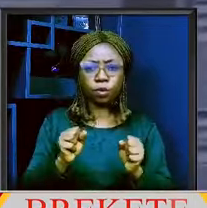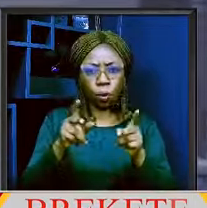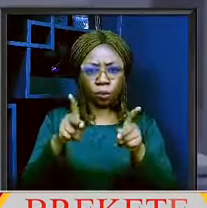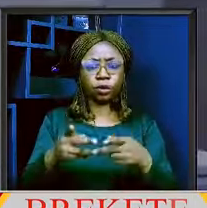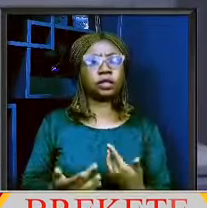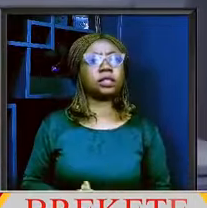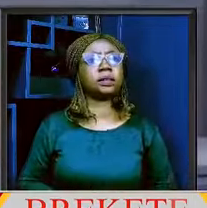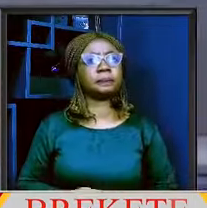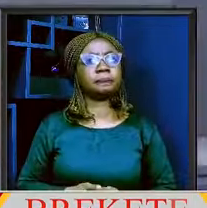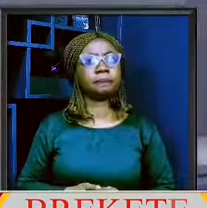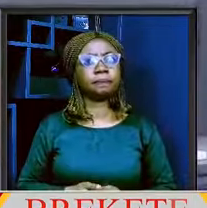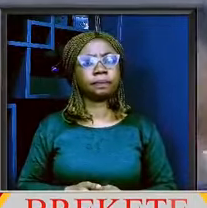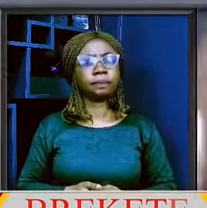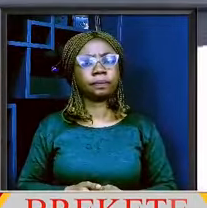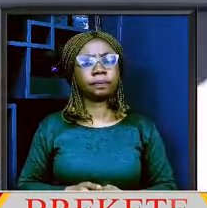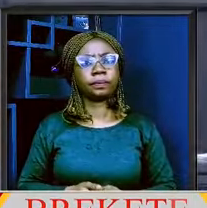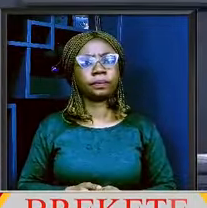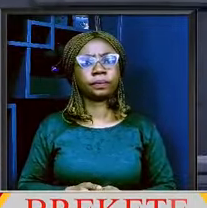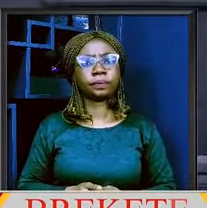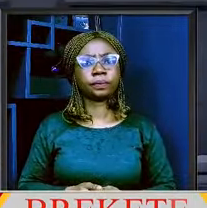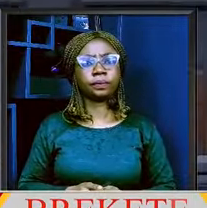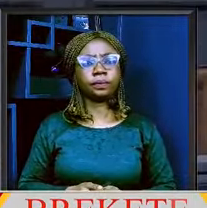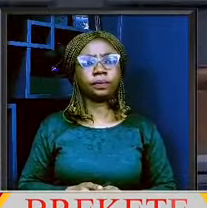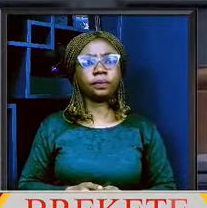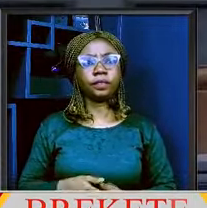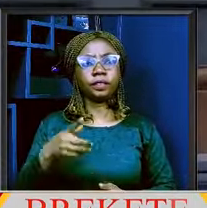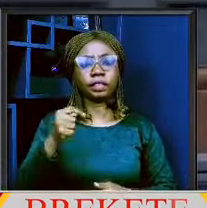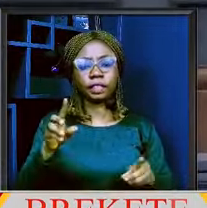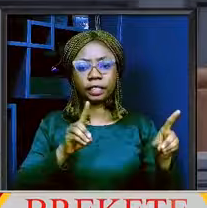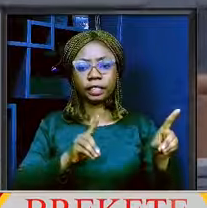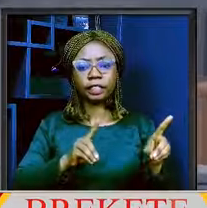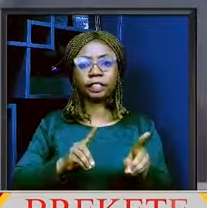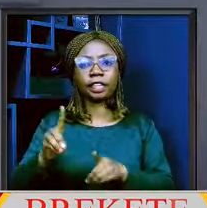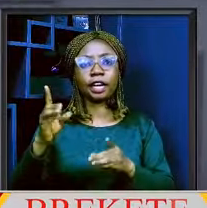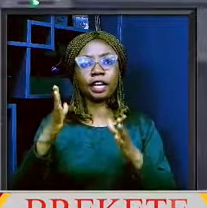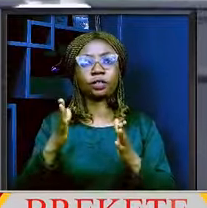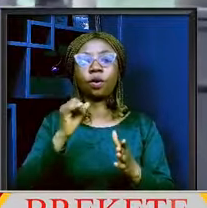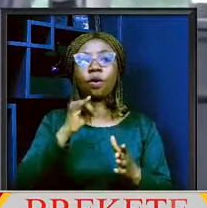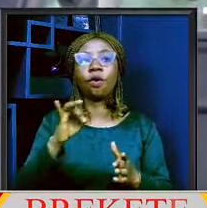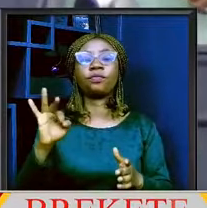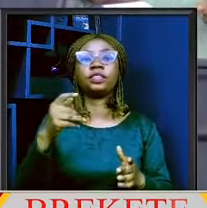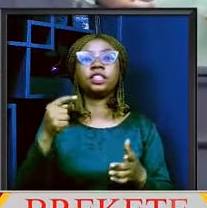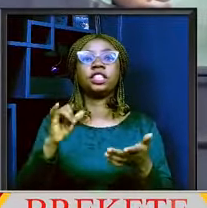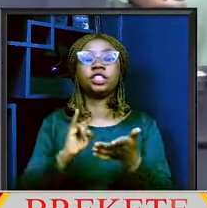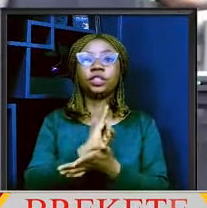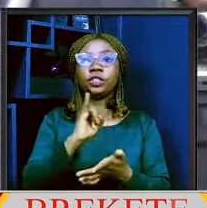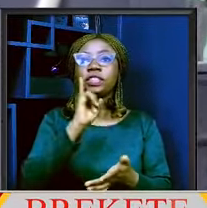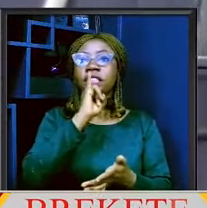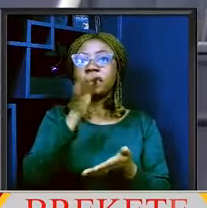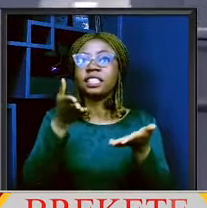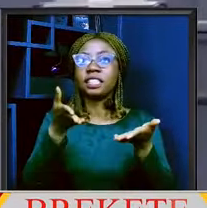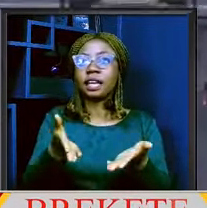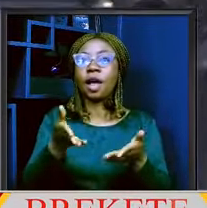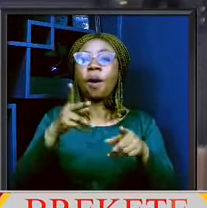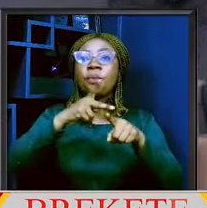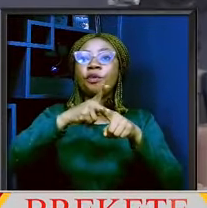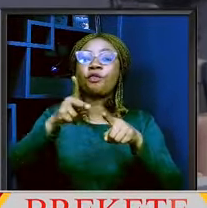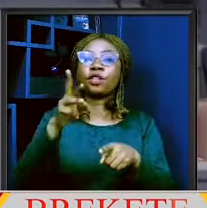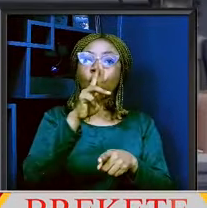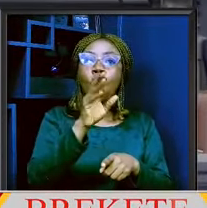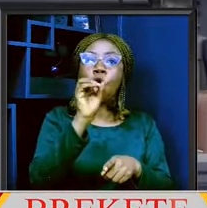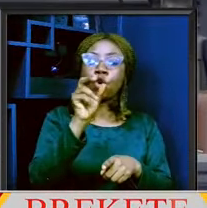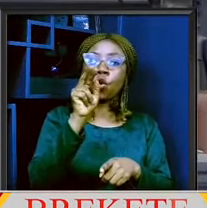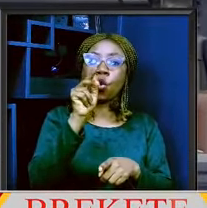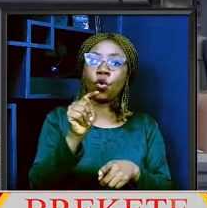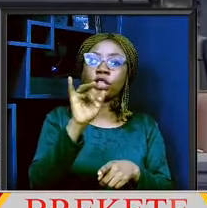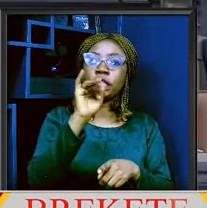sir. Registrar Abi? The director of the institute is here, Professor Rotimi Ajayi.